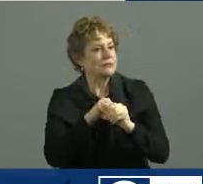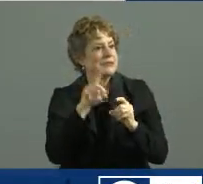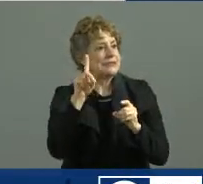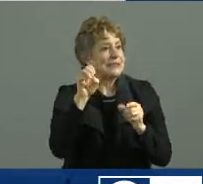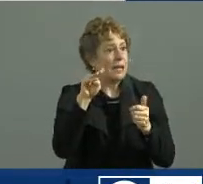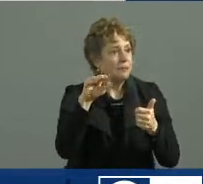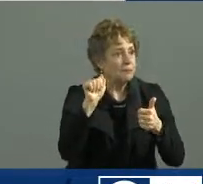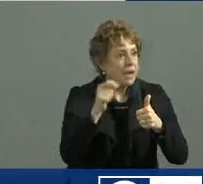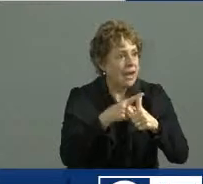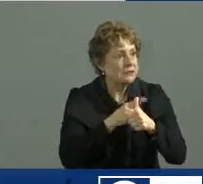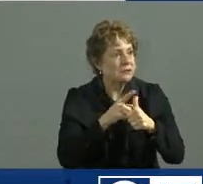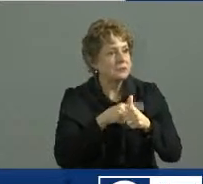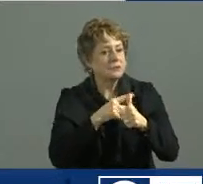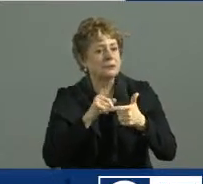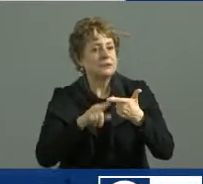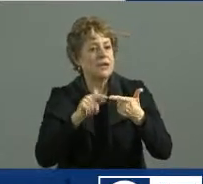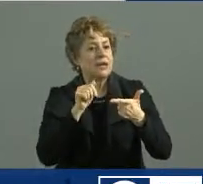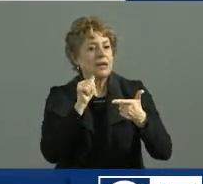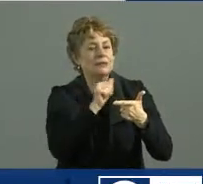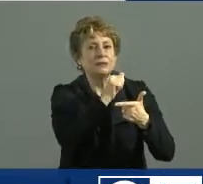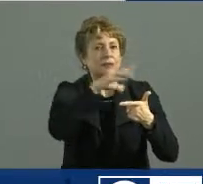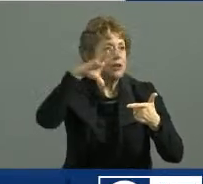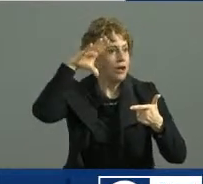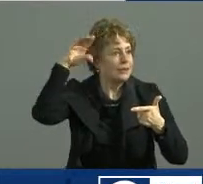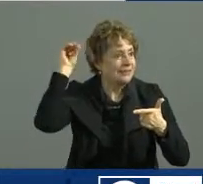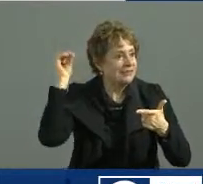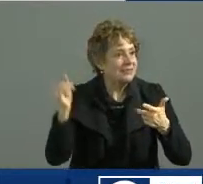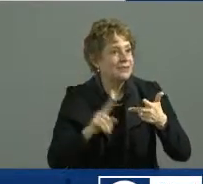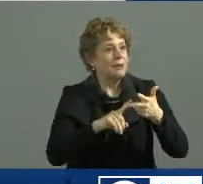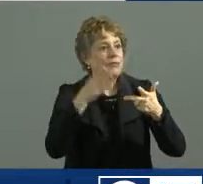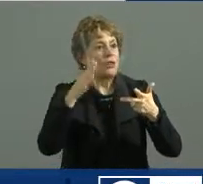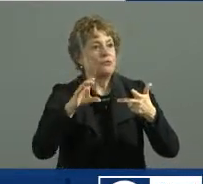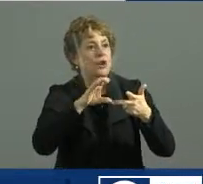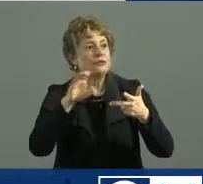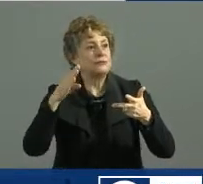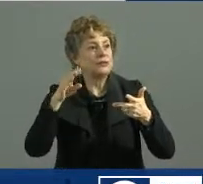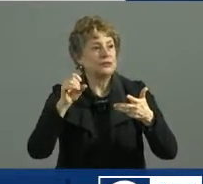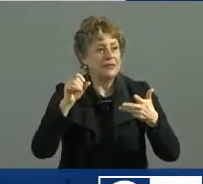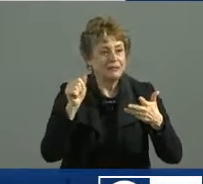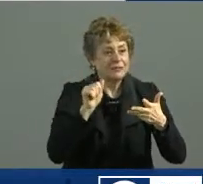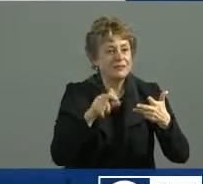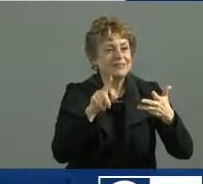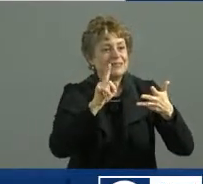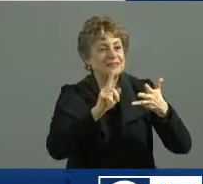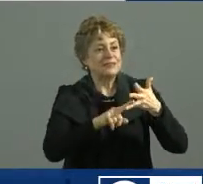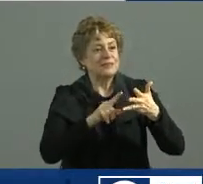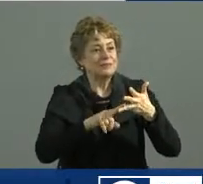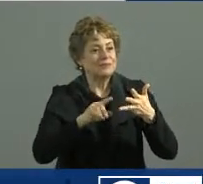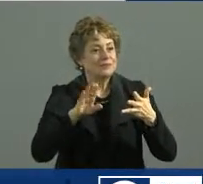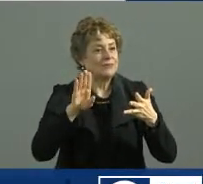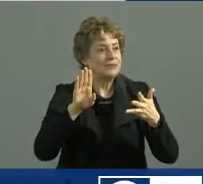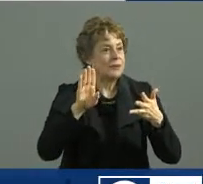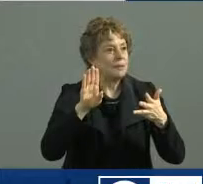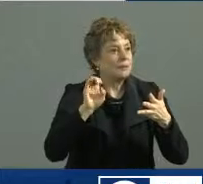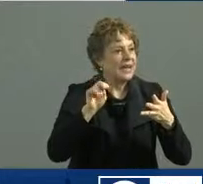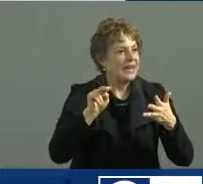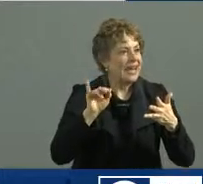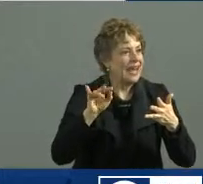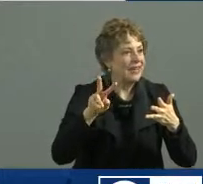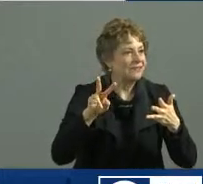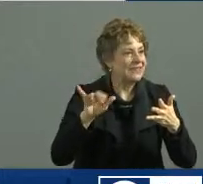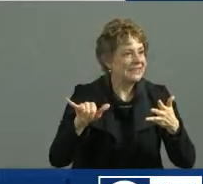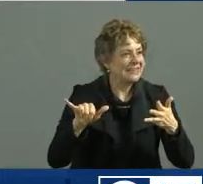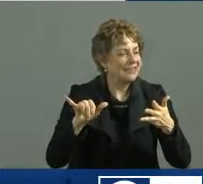Arizona Cardinals, Blue Cross Blue Shield of Arizona, the Catherine and Ben Ivy Foundation, and Arizona State